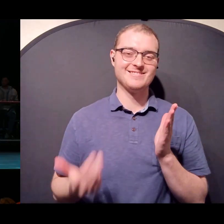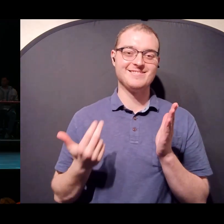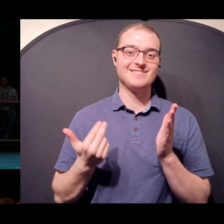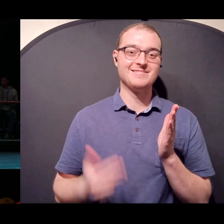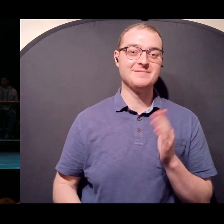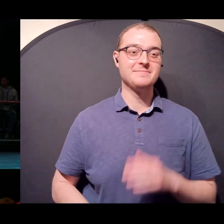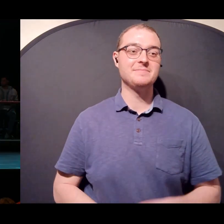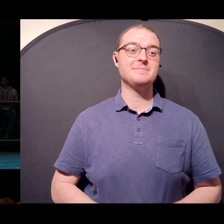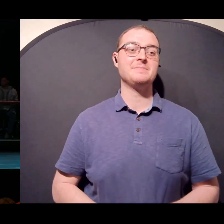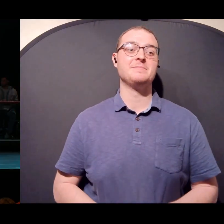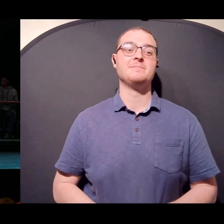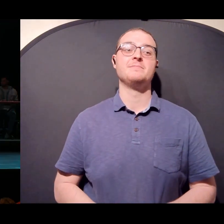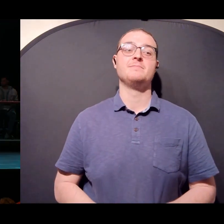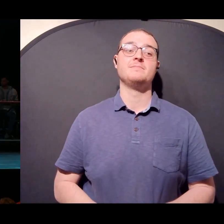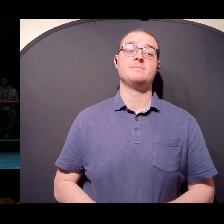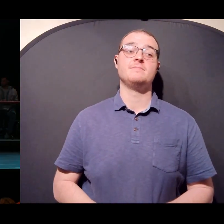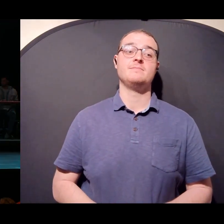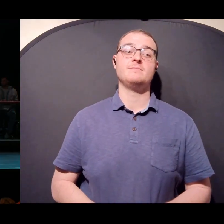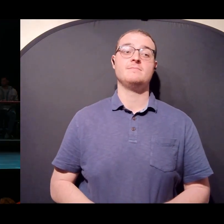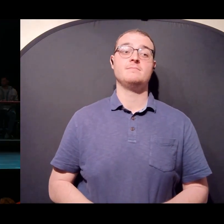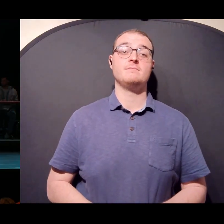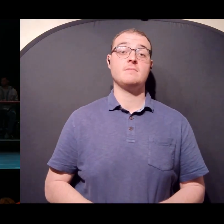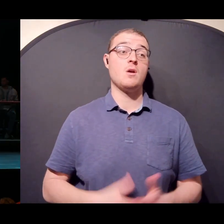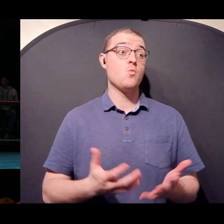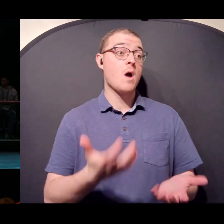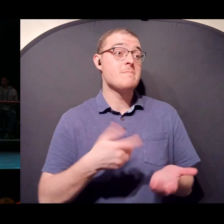That's next year's list.